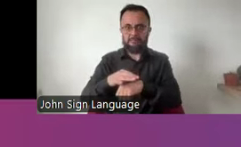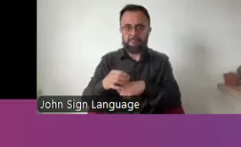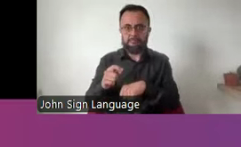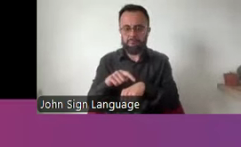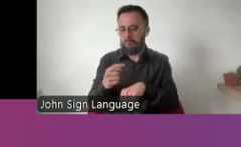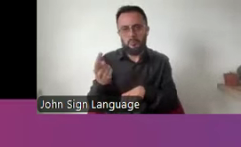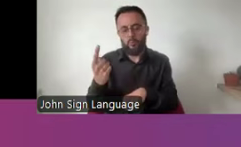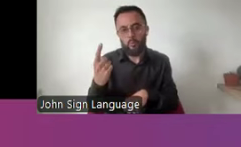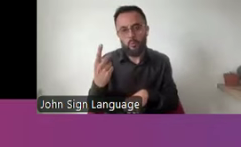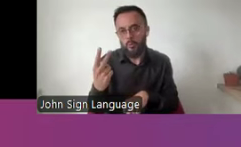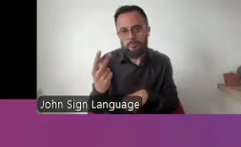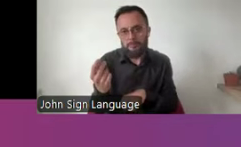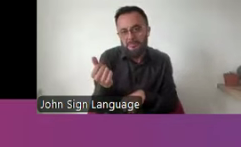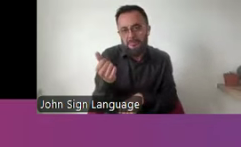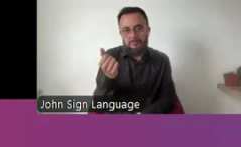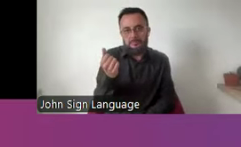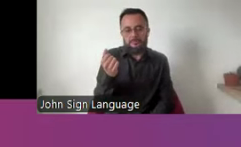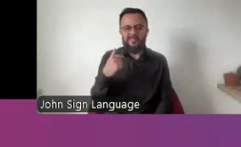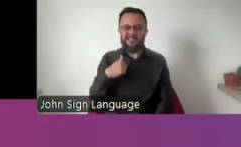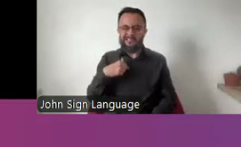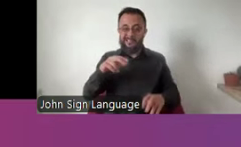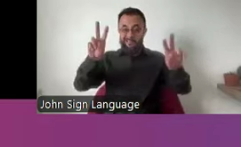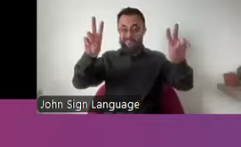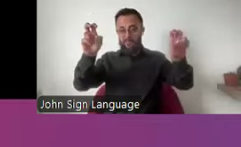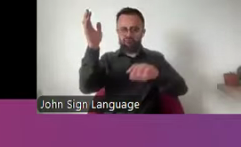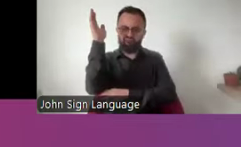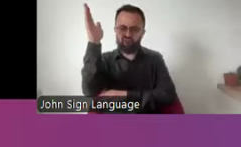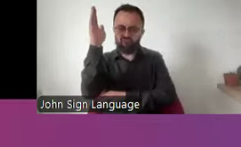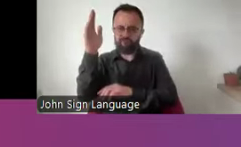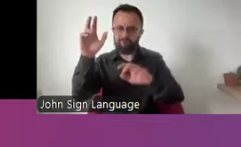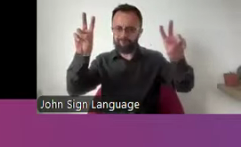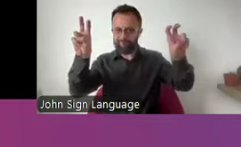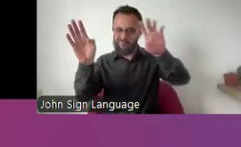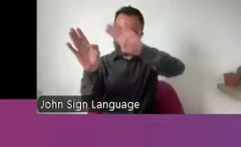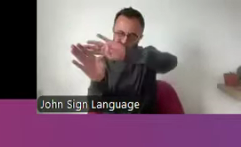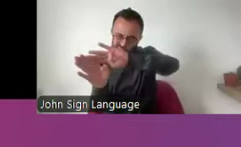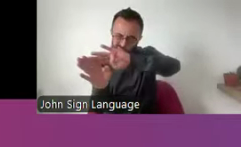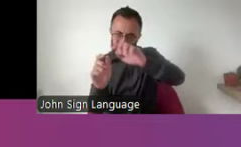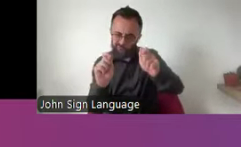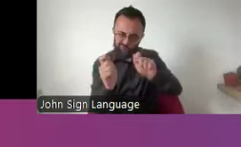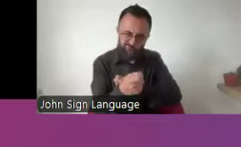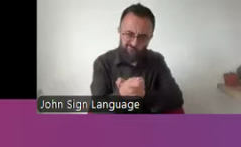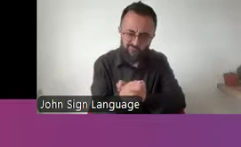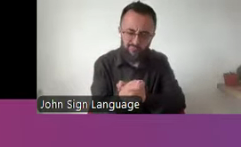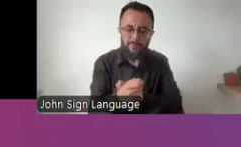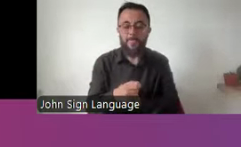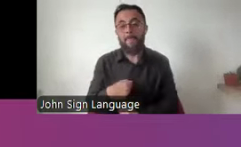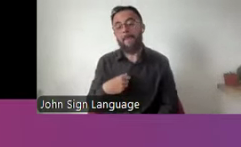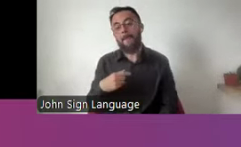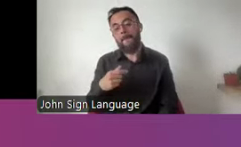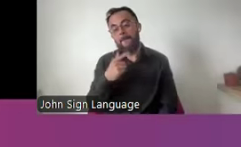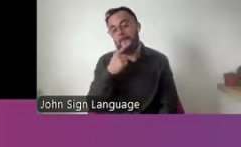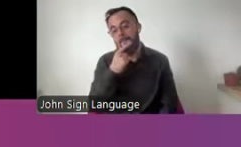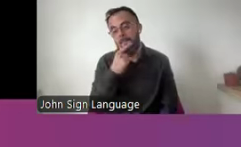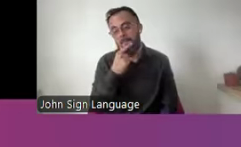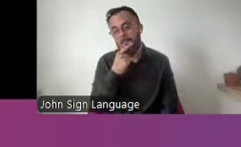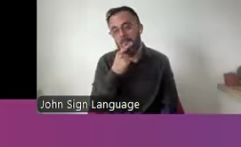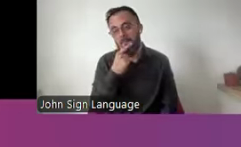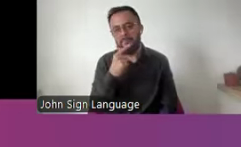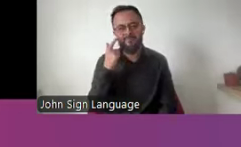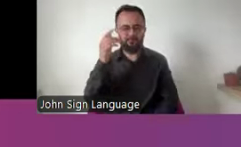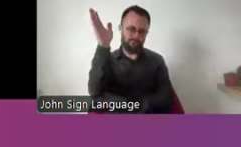few minutes to tell you about one of the newest initiative of the World Health Organization, which